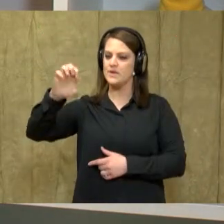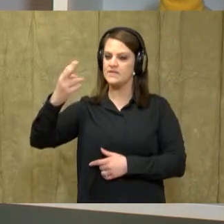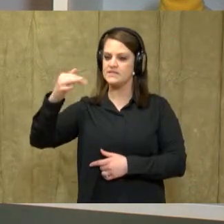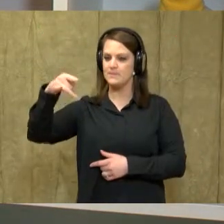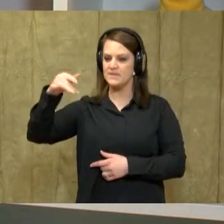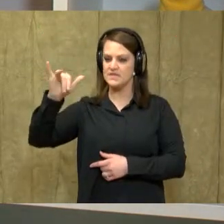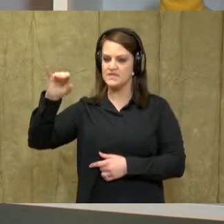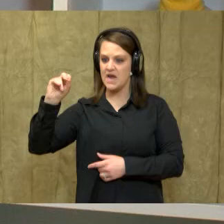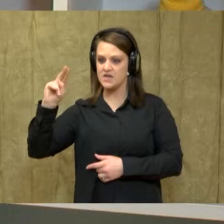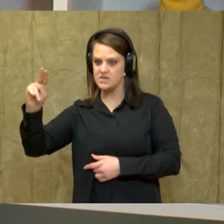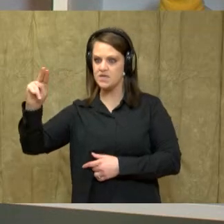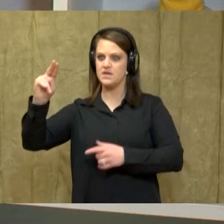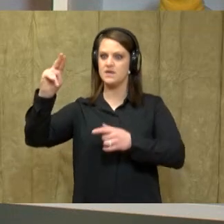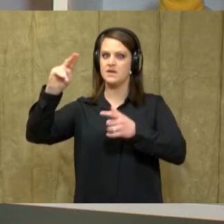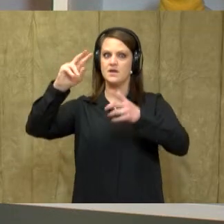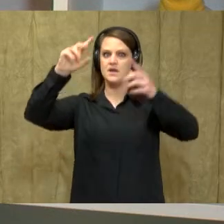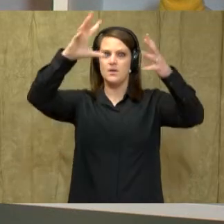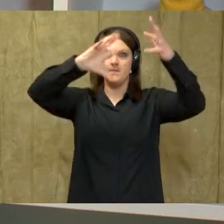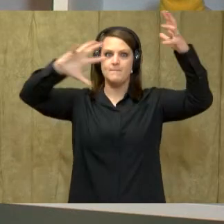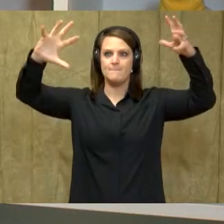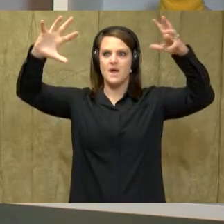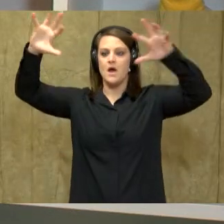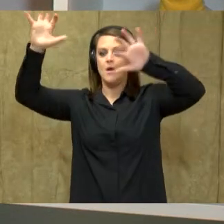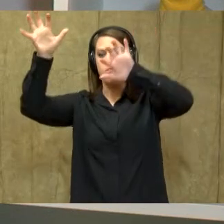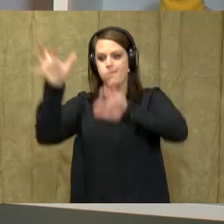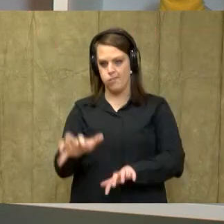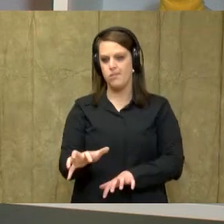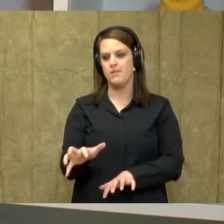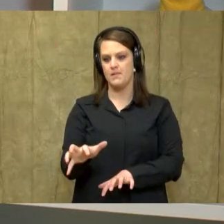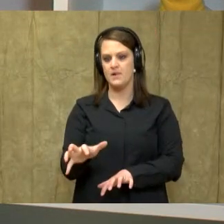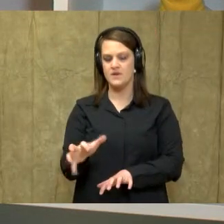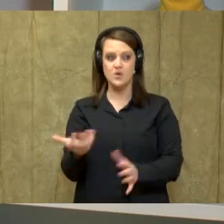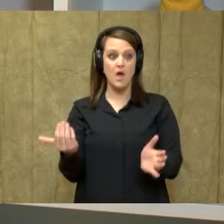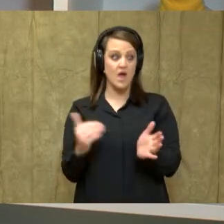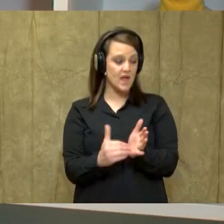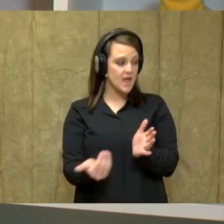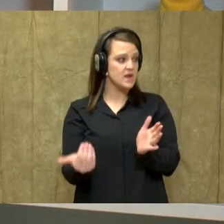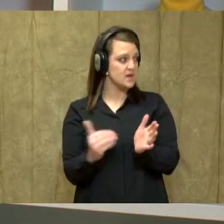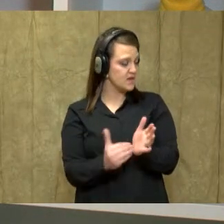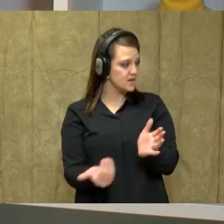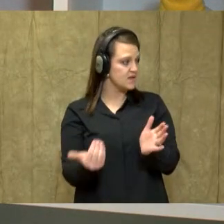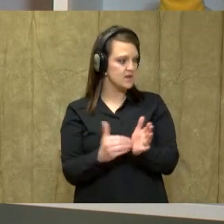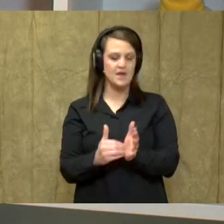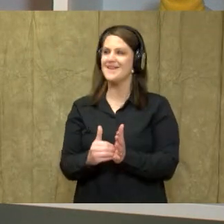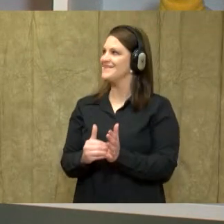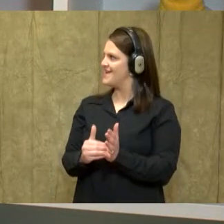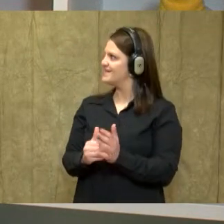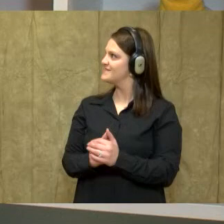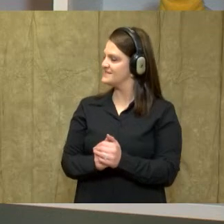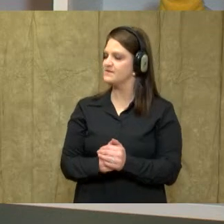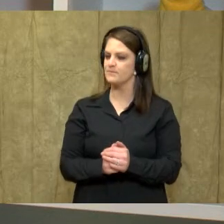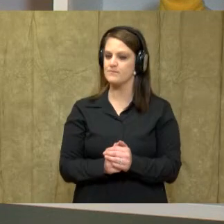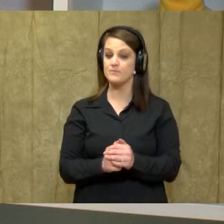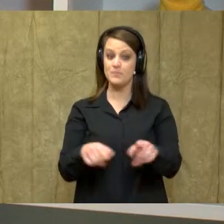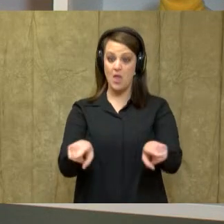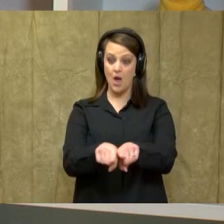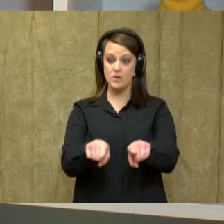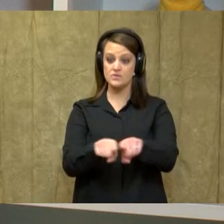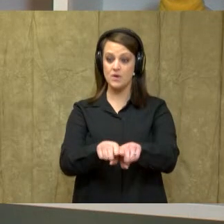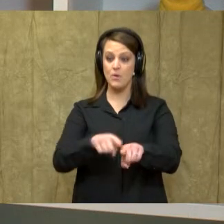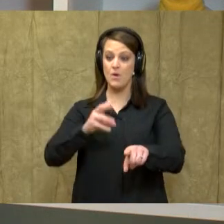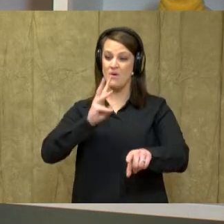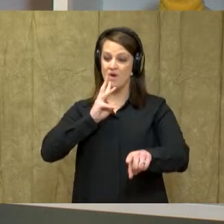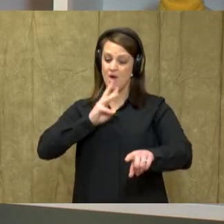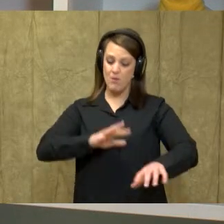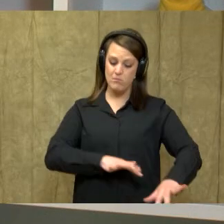Smith, you said it did that over and over and over again. Yes, it does. So, and we also talked about